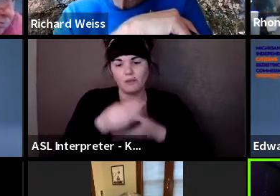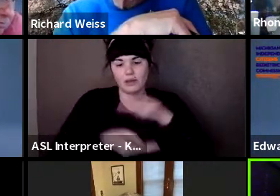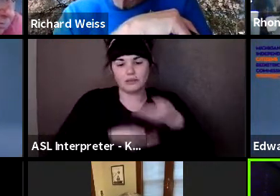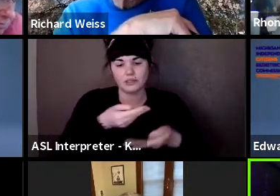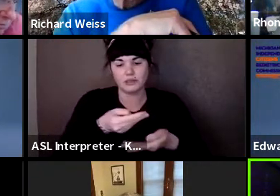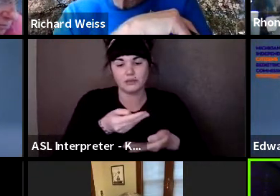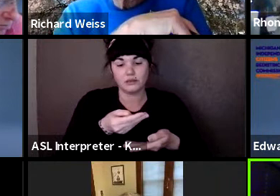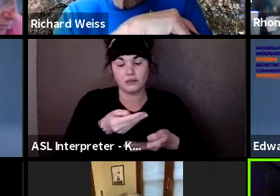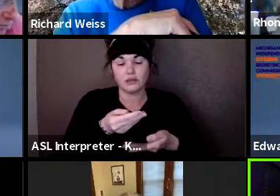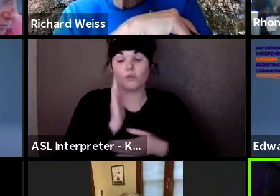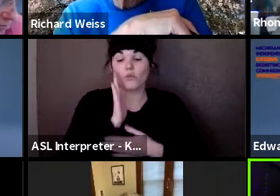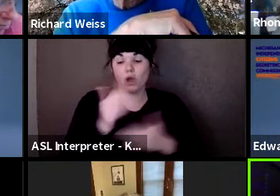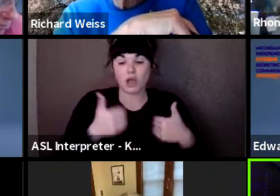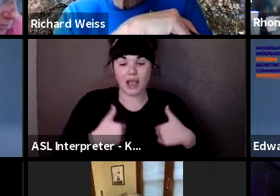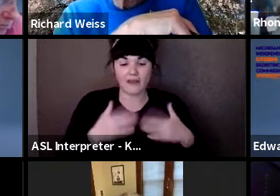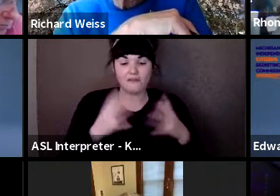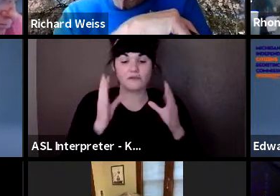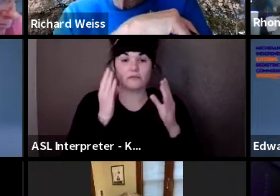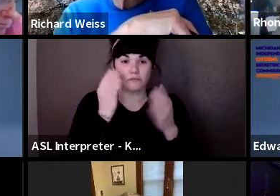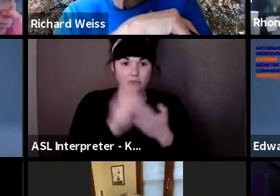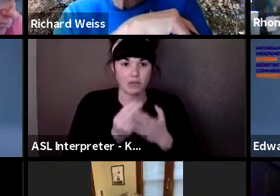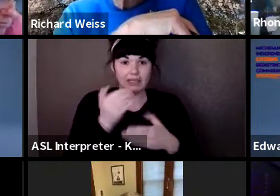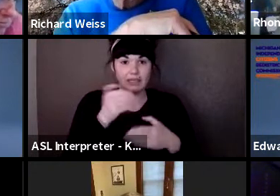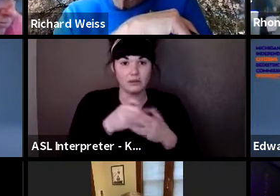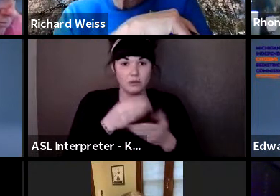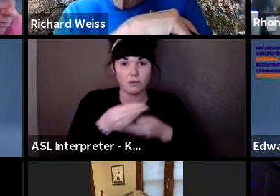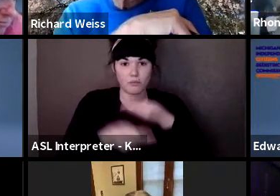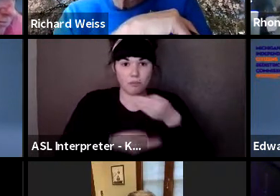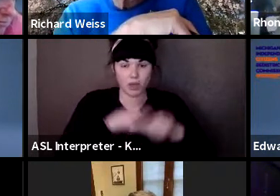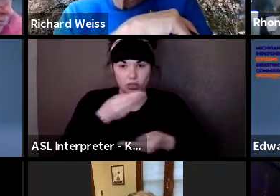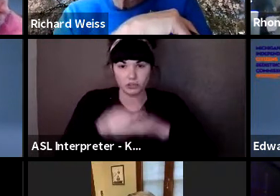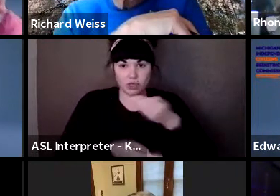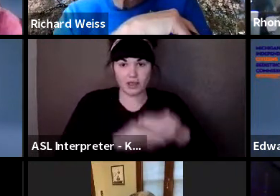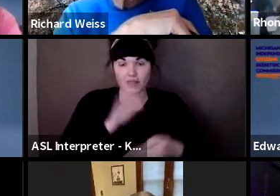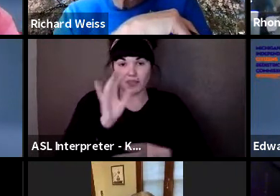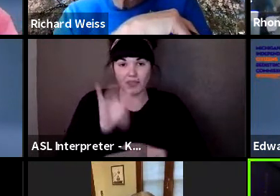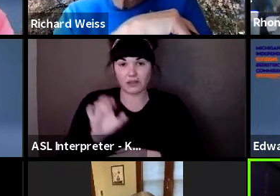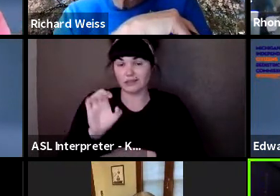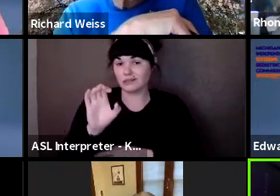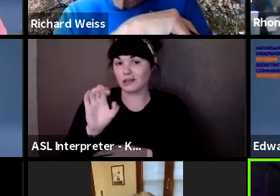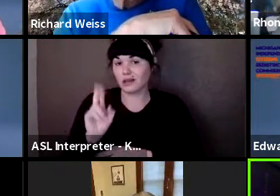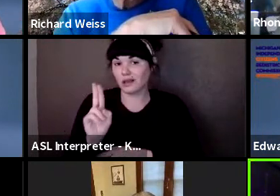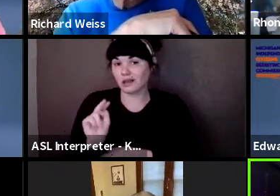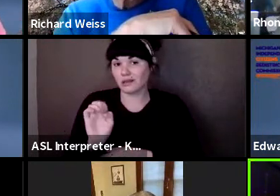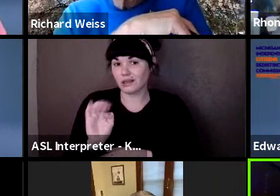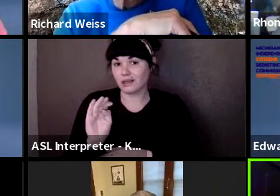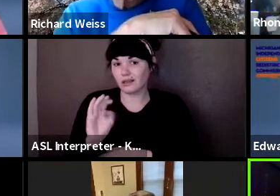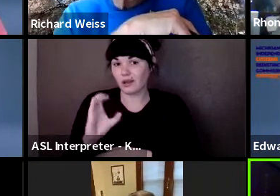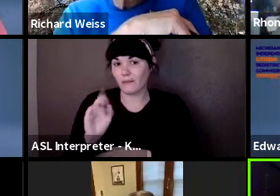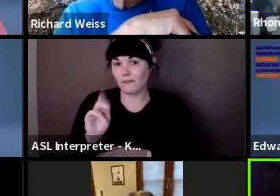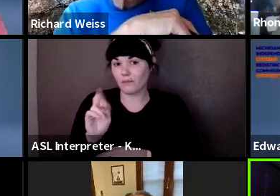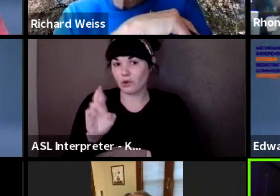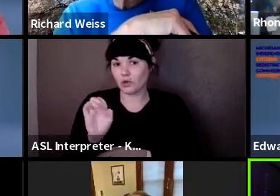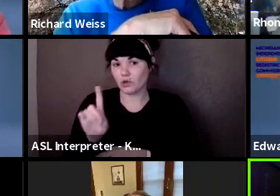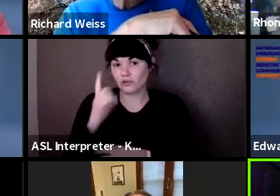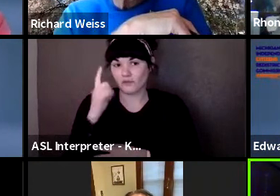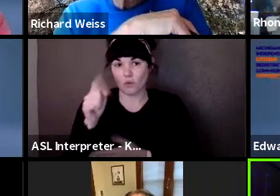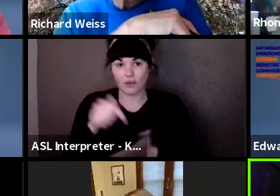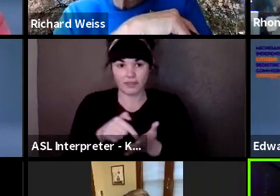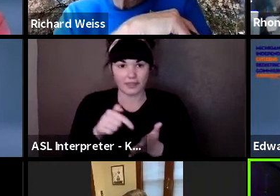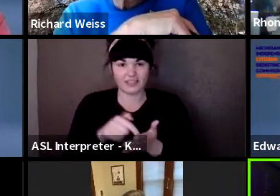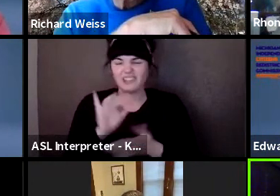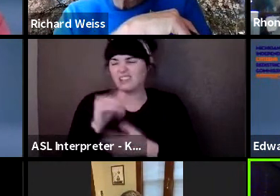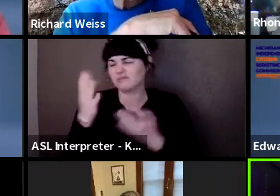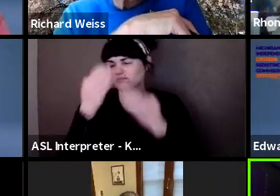budget that is unencumbered for this, and that would be my request at this time. I would also note that